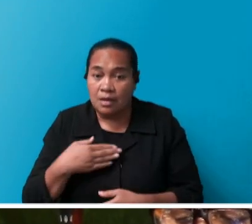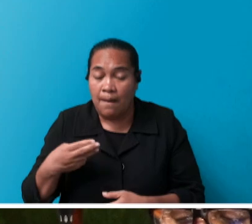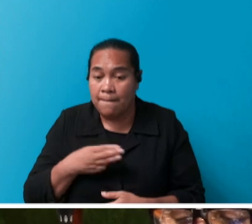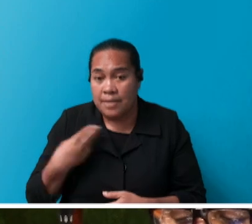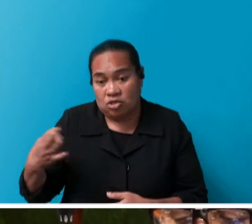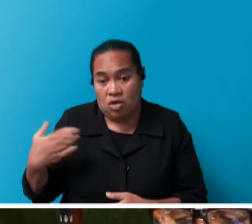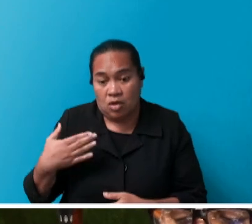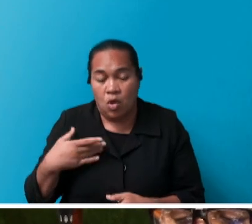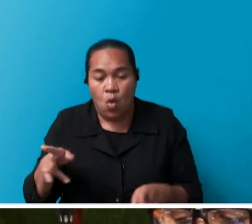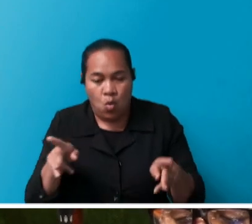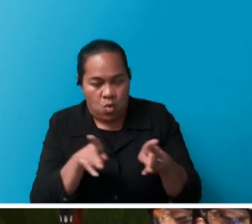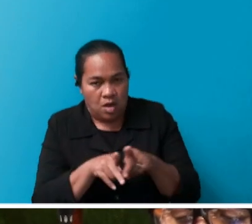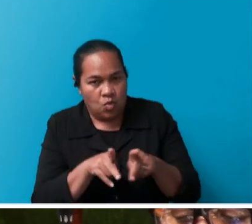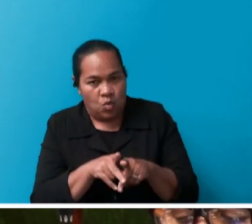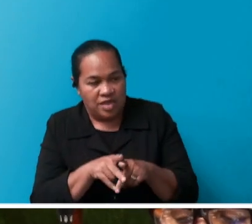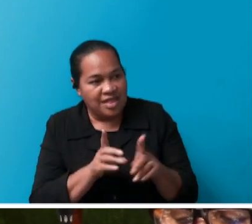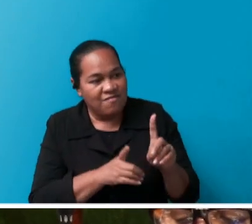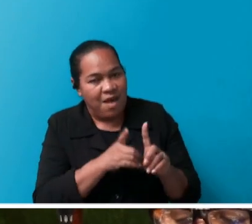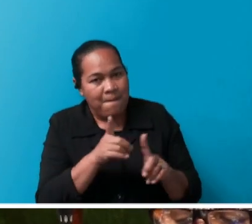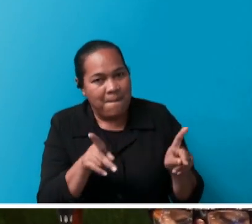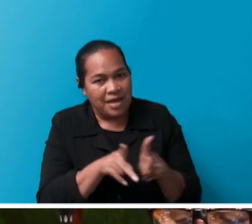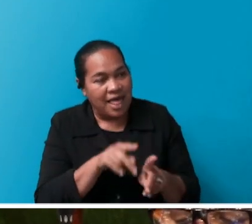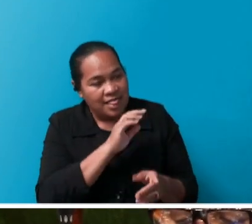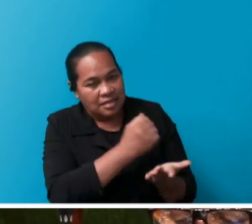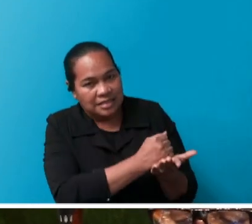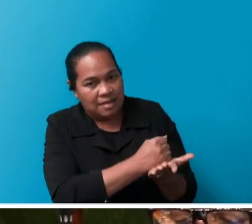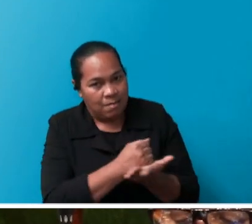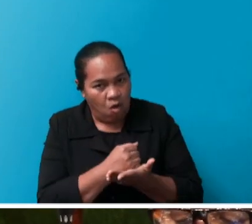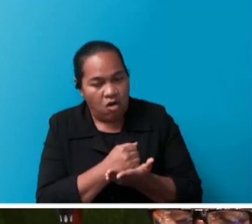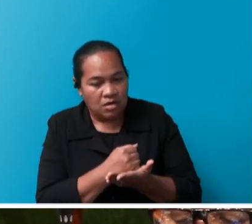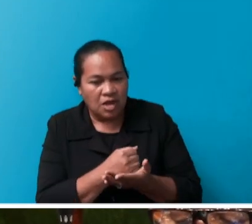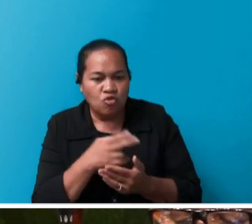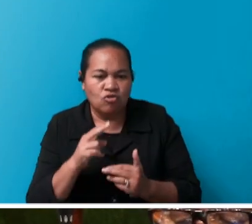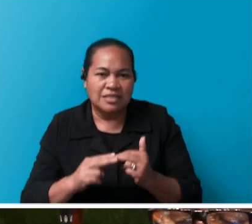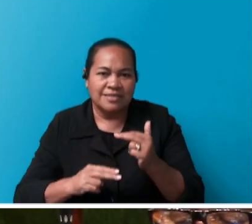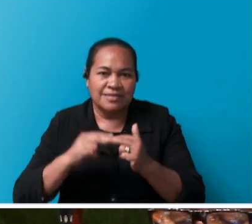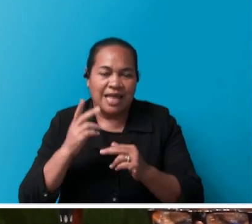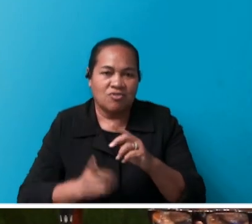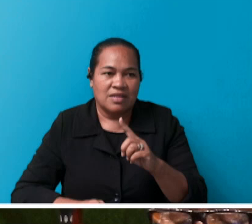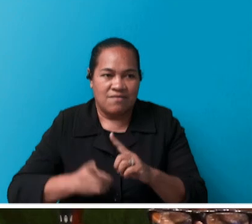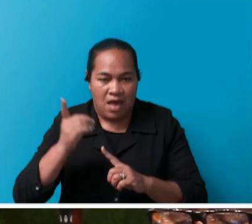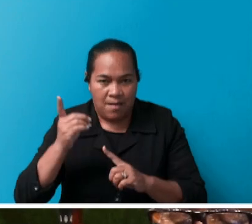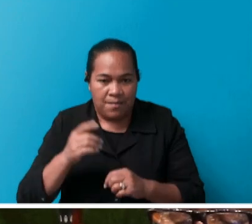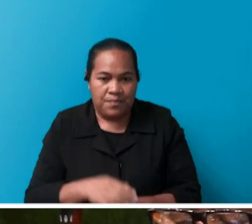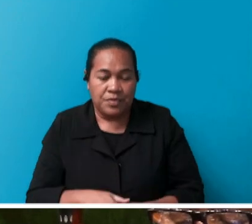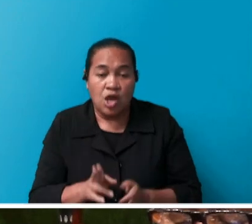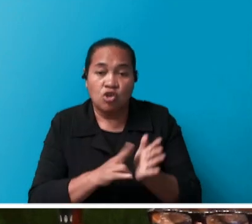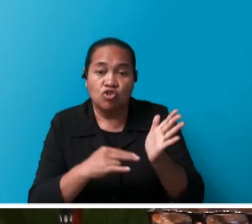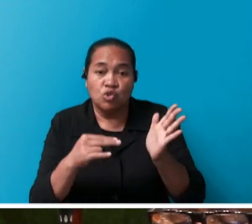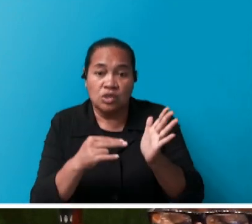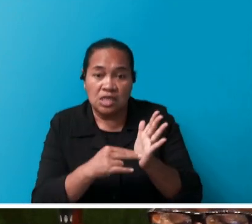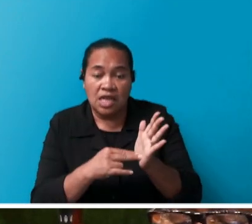our development partners for their support and assistance toward infrastructure development. New Zealand Ministry of